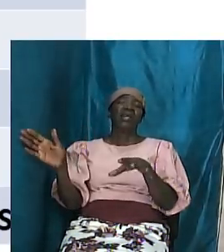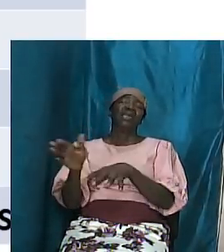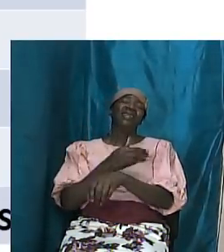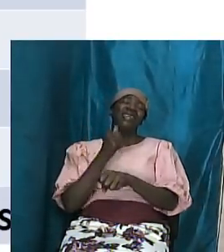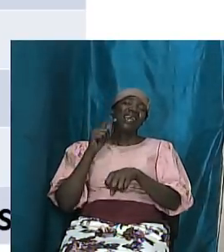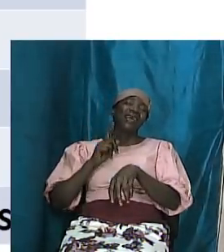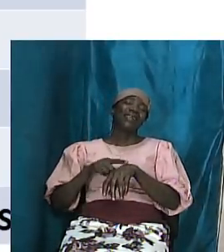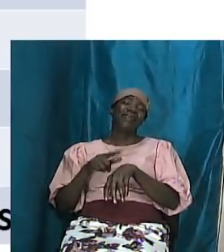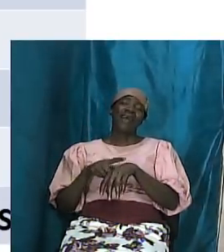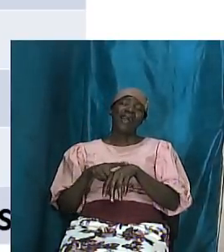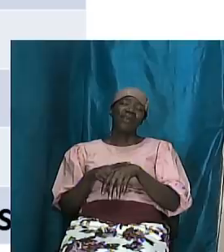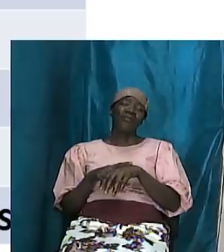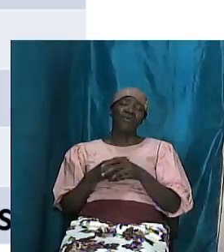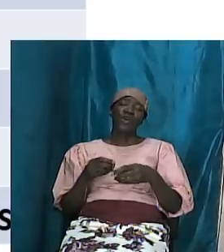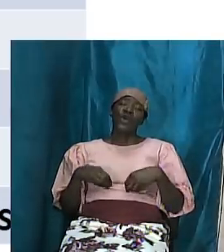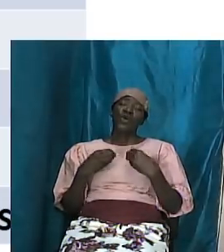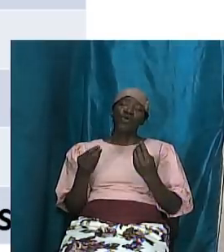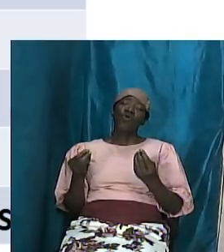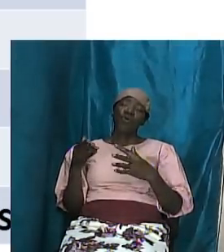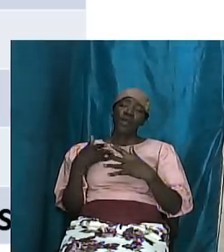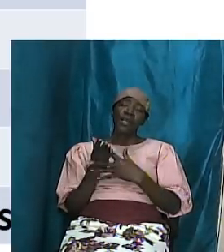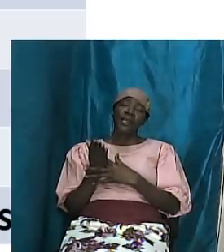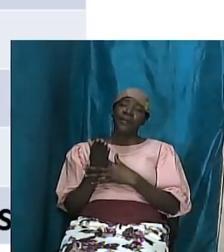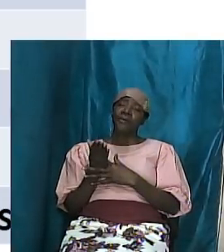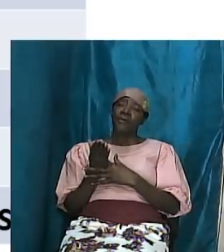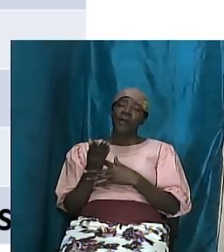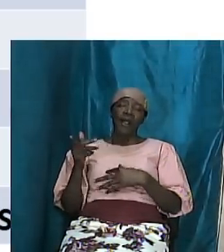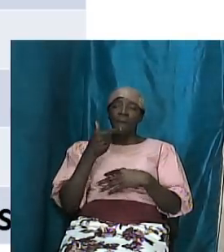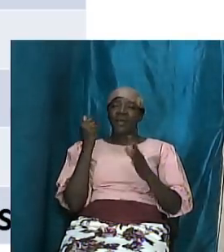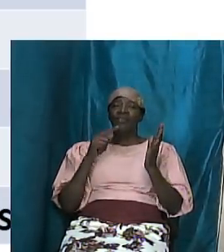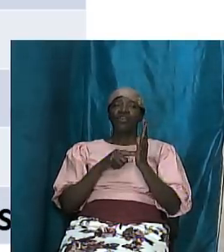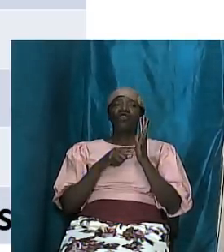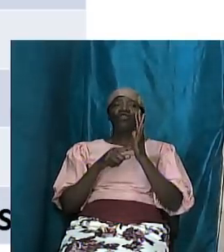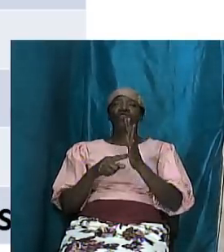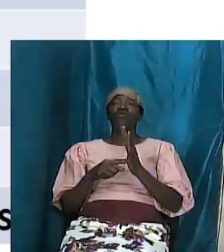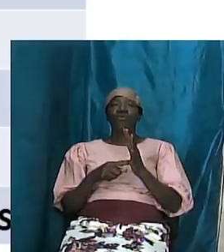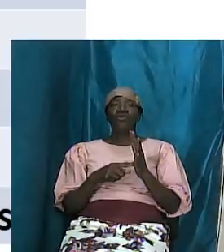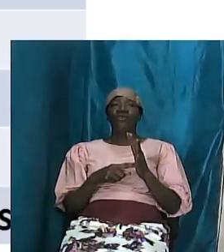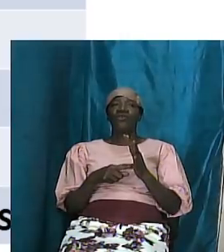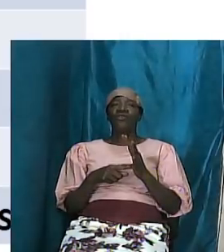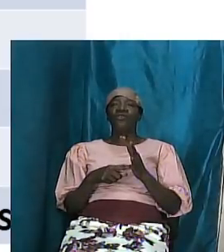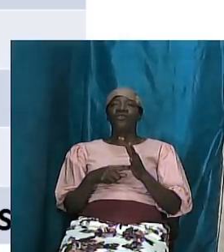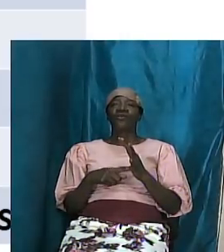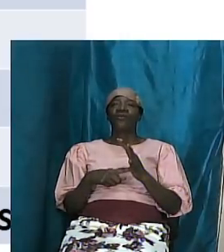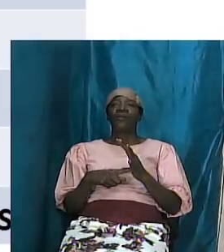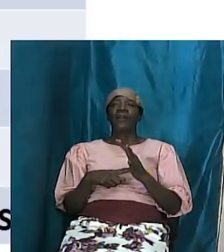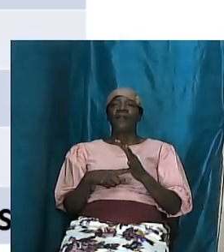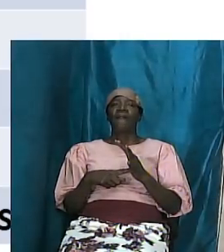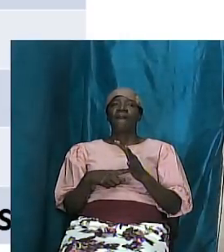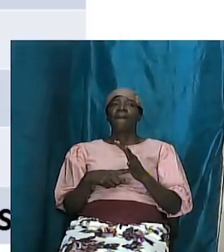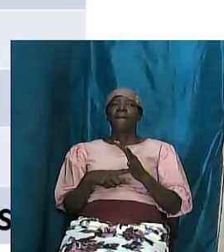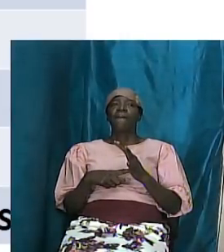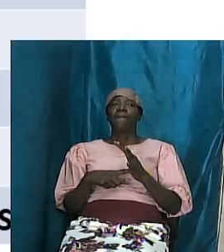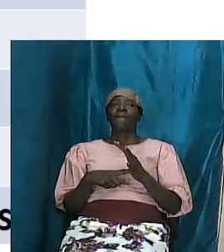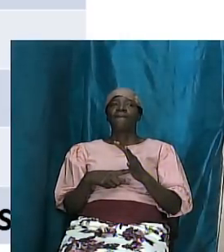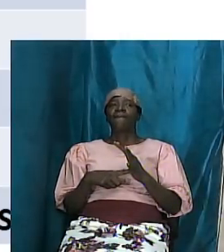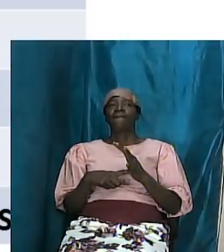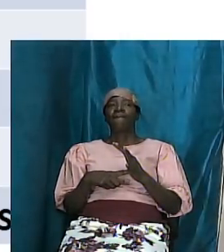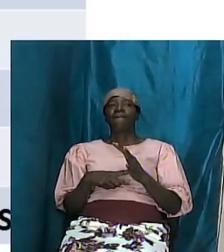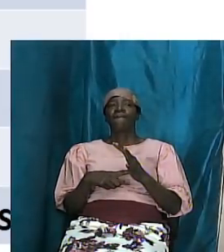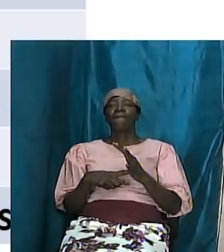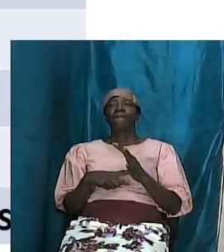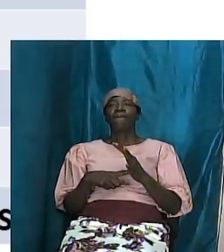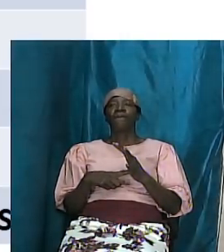out and get into, because it shows us, it literally shows us